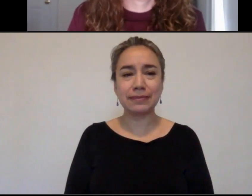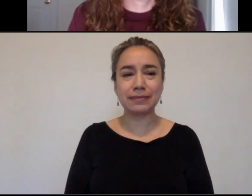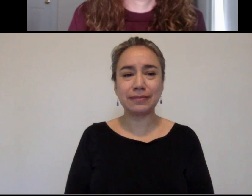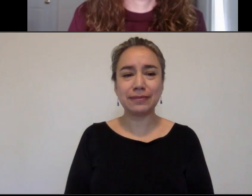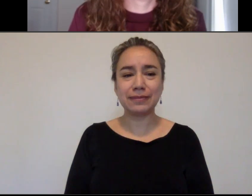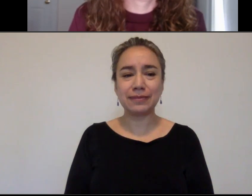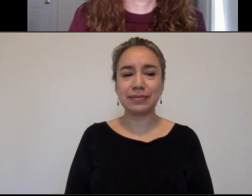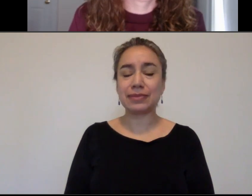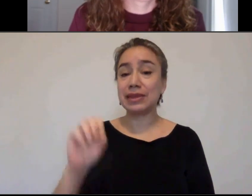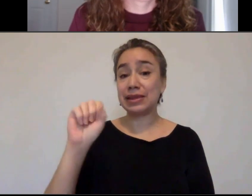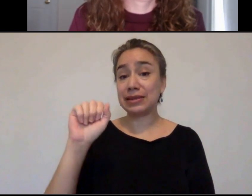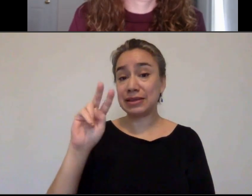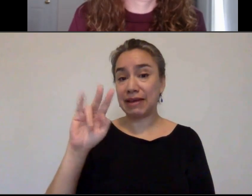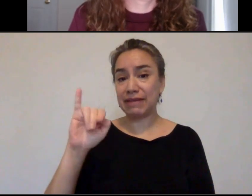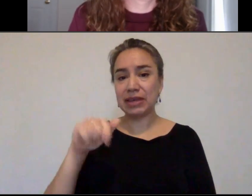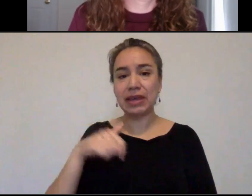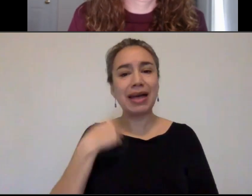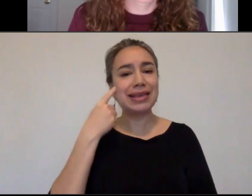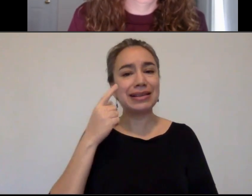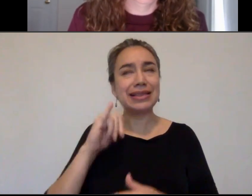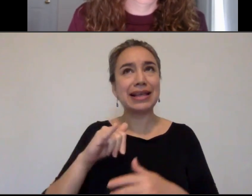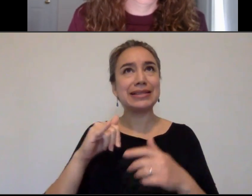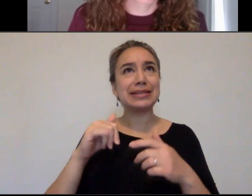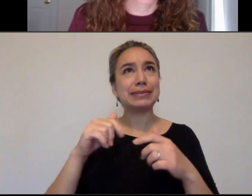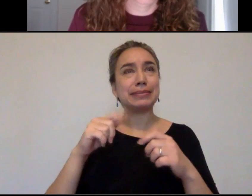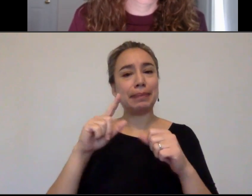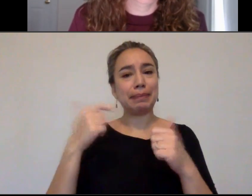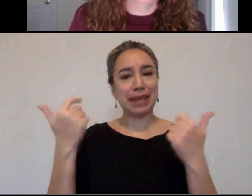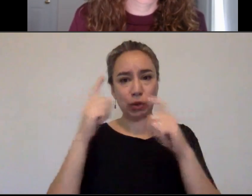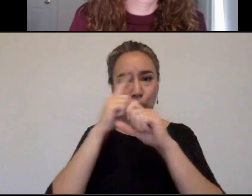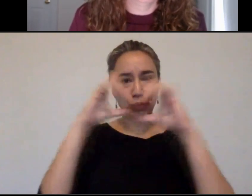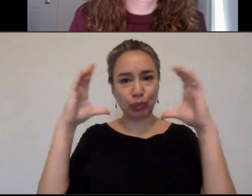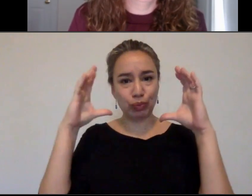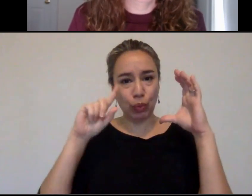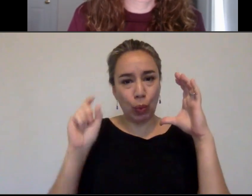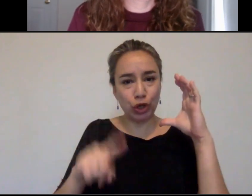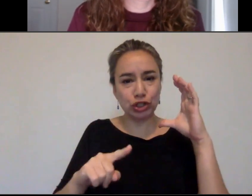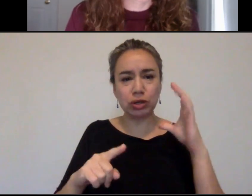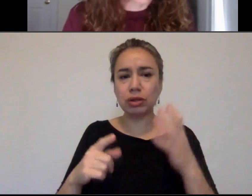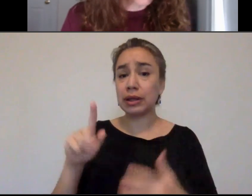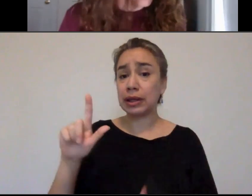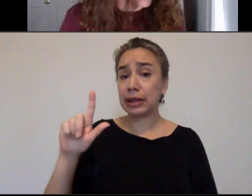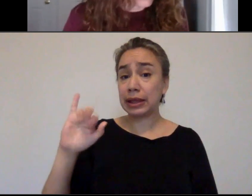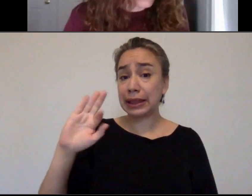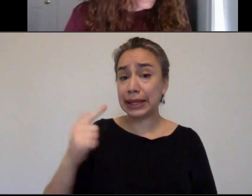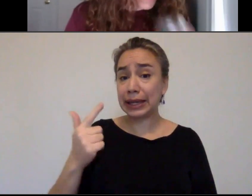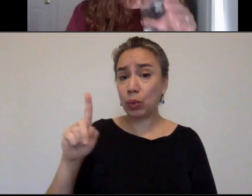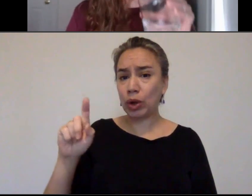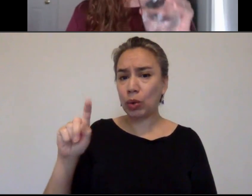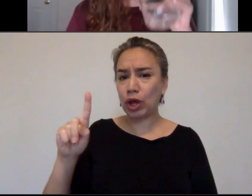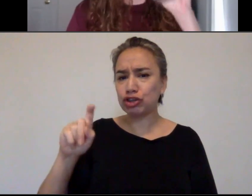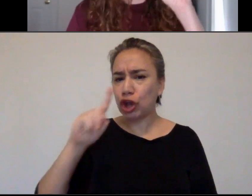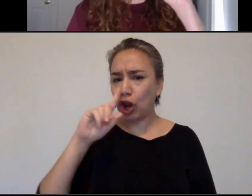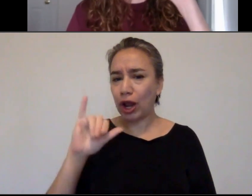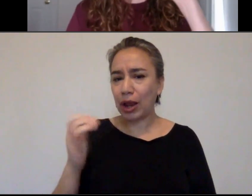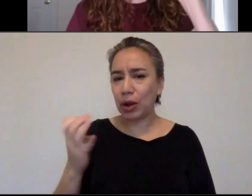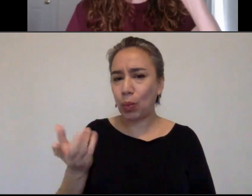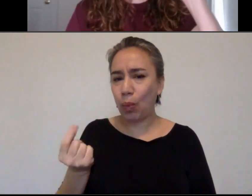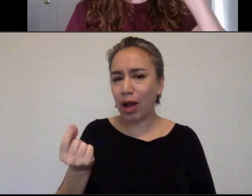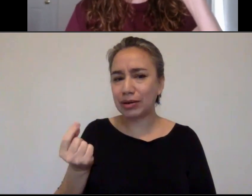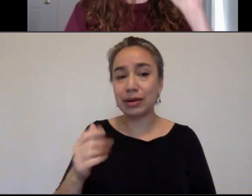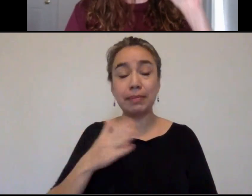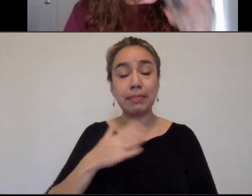So I think this gets at like a bigger question of like, what should our Ling 101 classes look like? And I kind of rushed through. My colleague Ryan Lepik